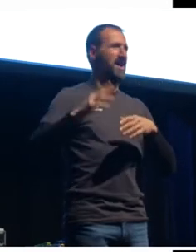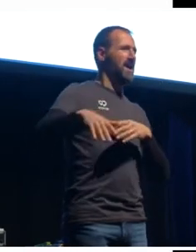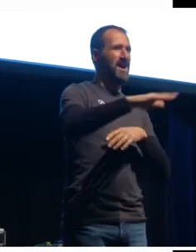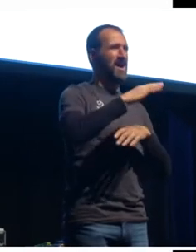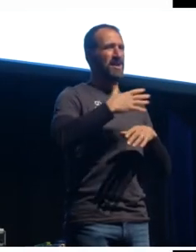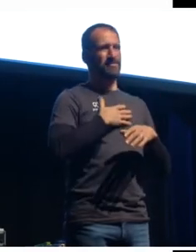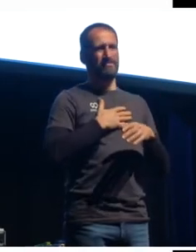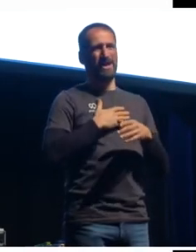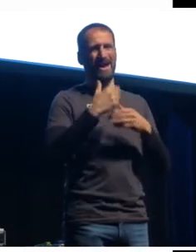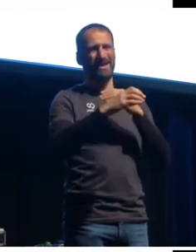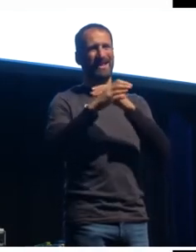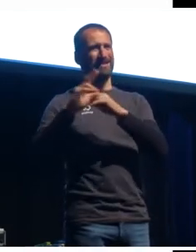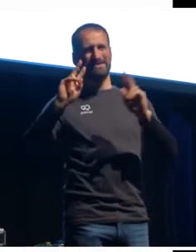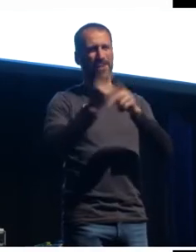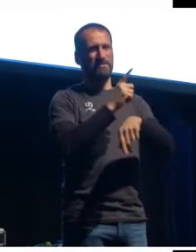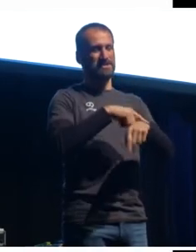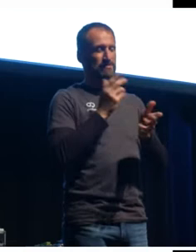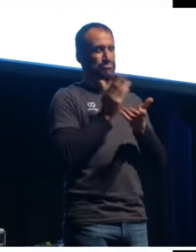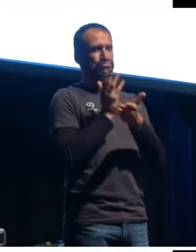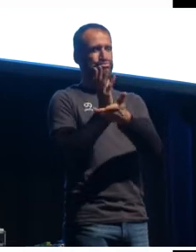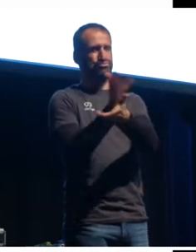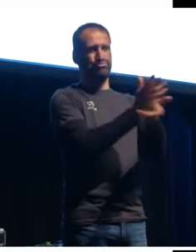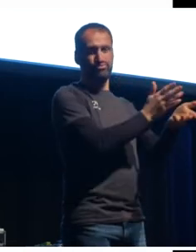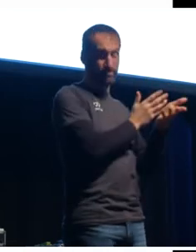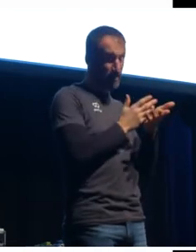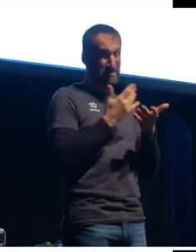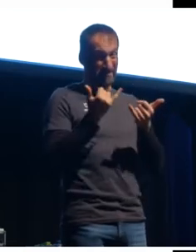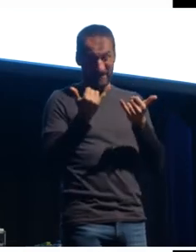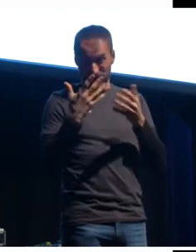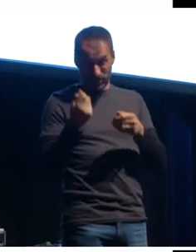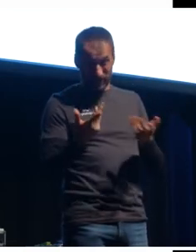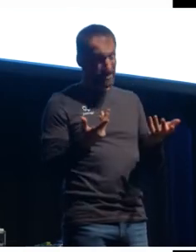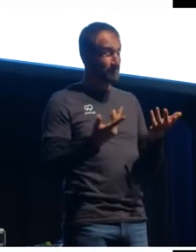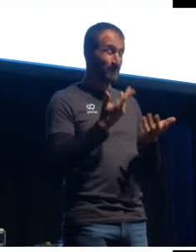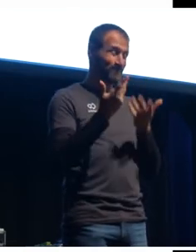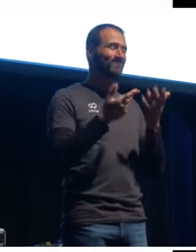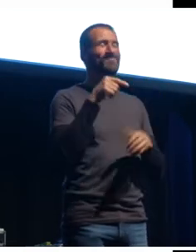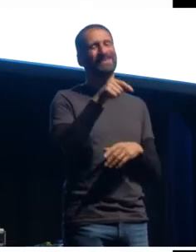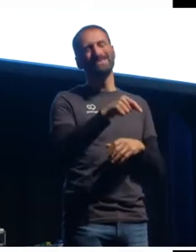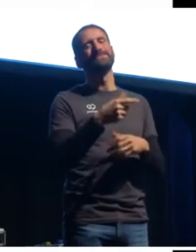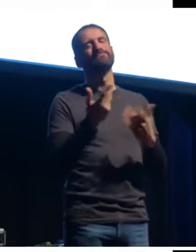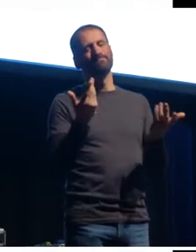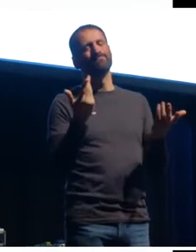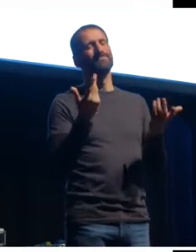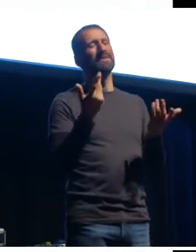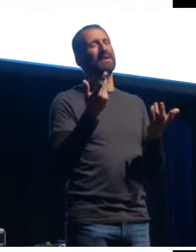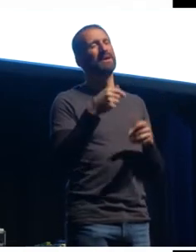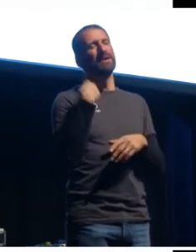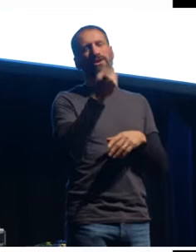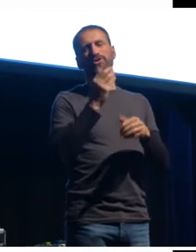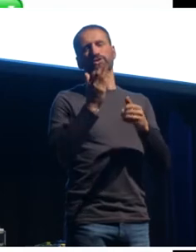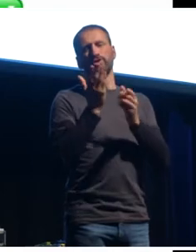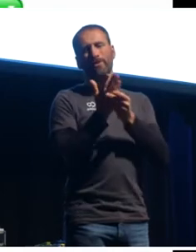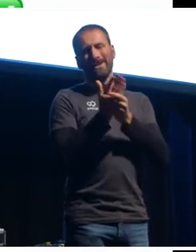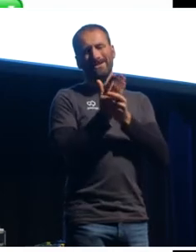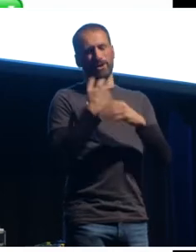time? And another problem we saw was just ambiguity with APIs. And of course, those can be solved with documentation. They could be solved with